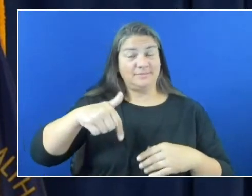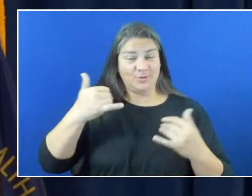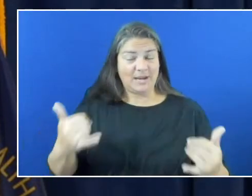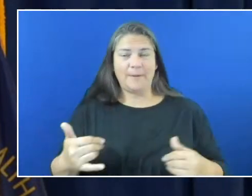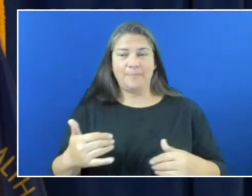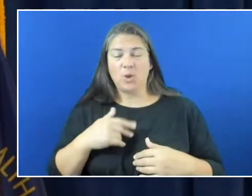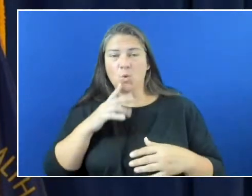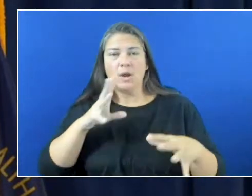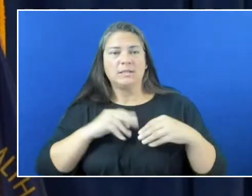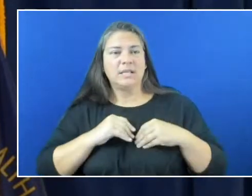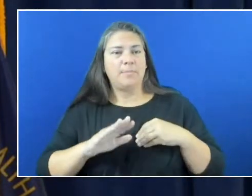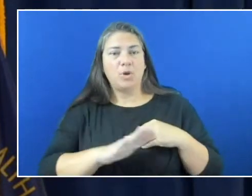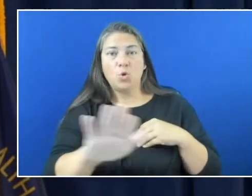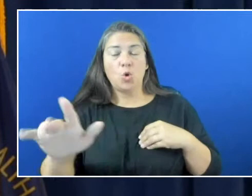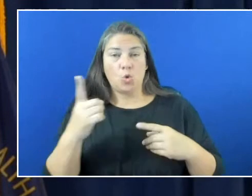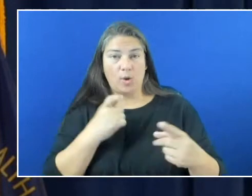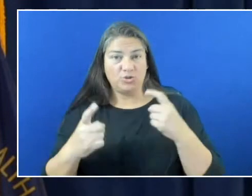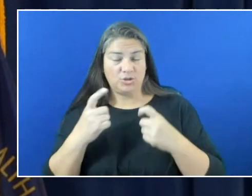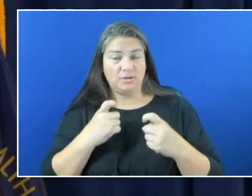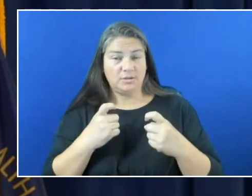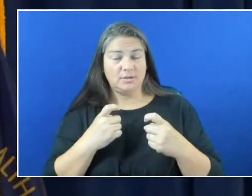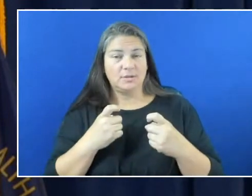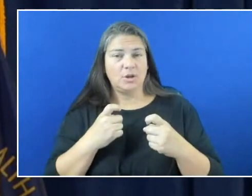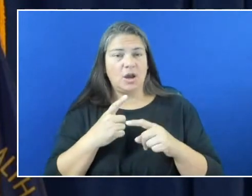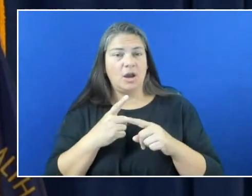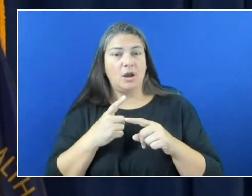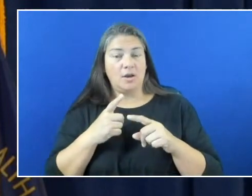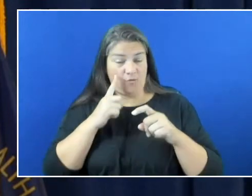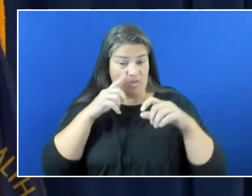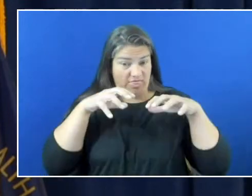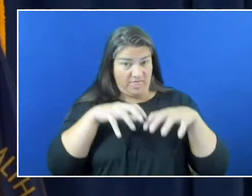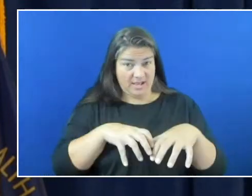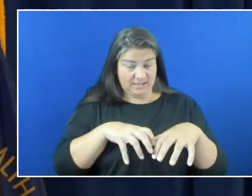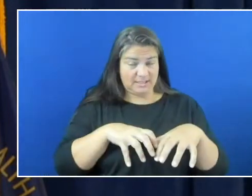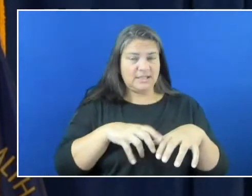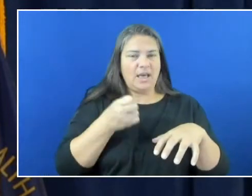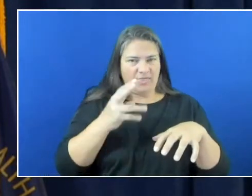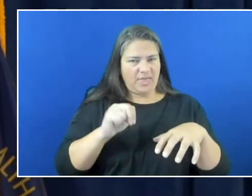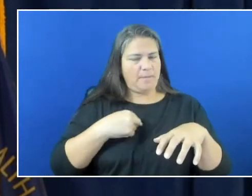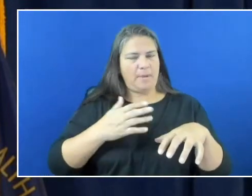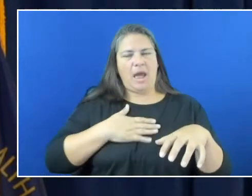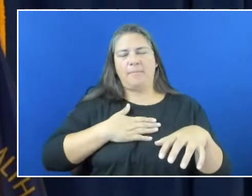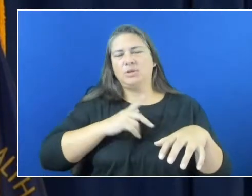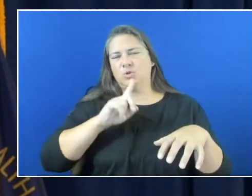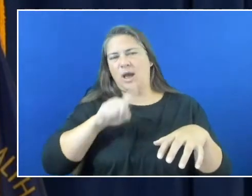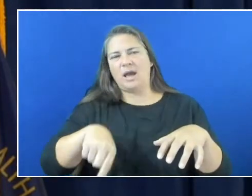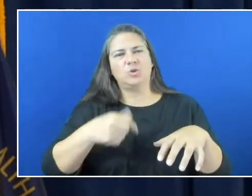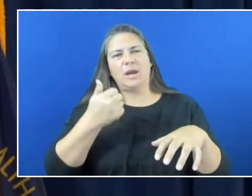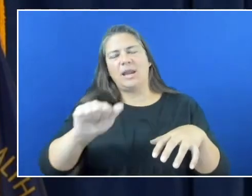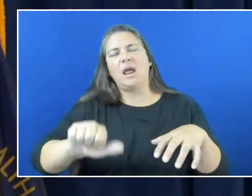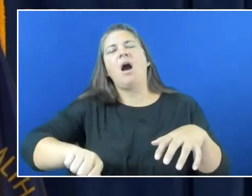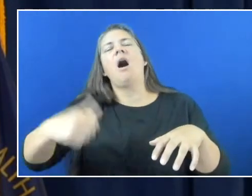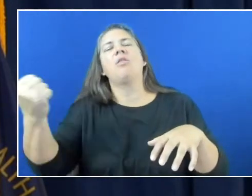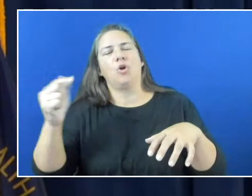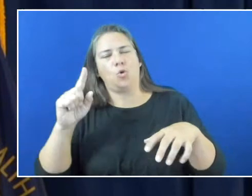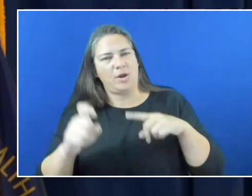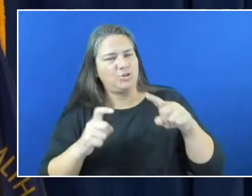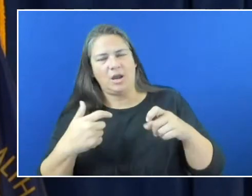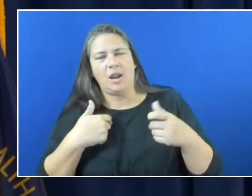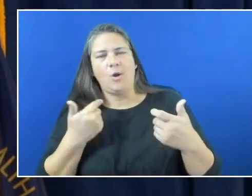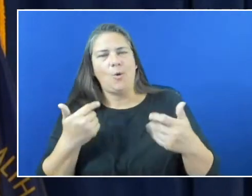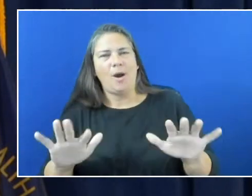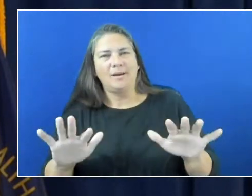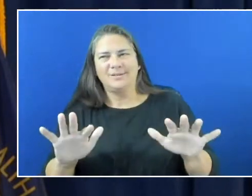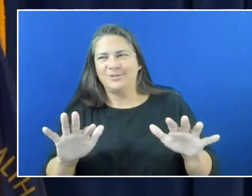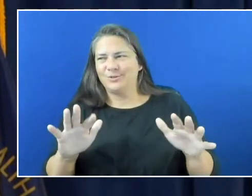questions first on this, and then I'm happy to answer any others, but don't want to subject all the other speakers